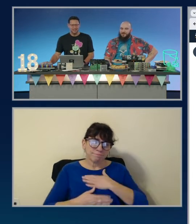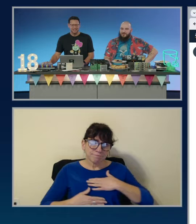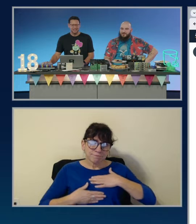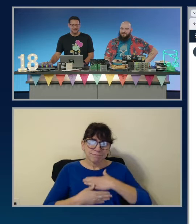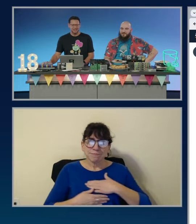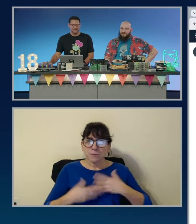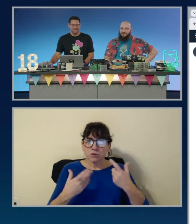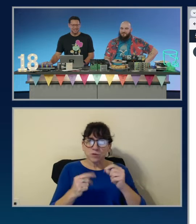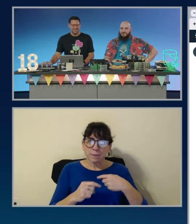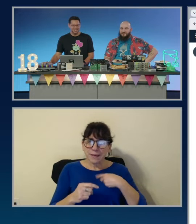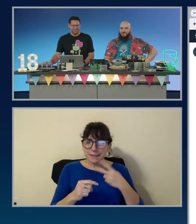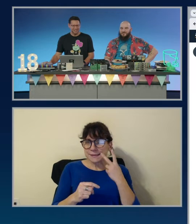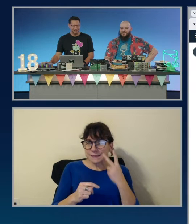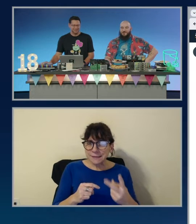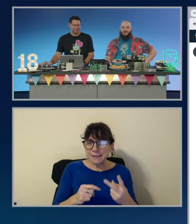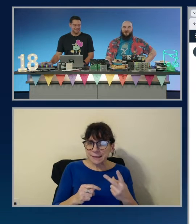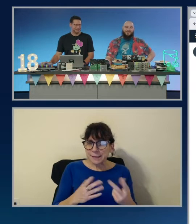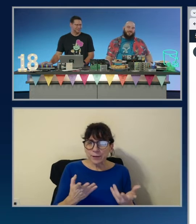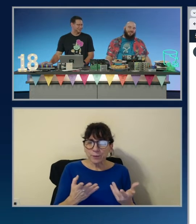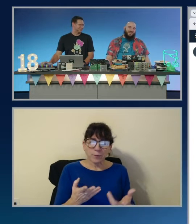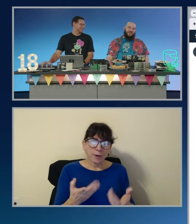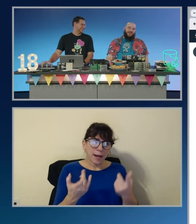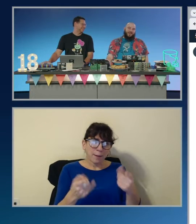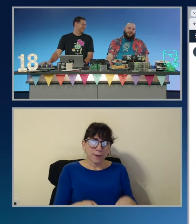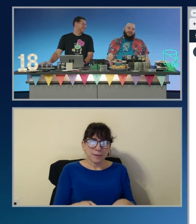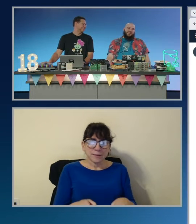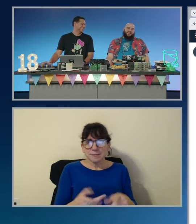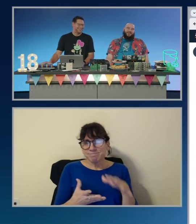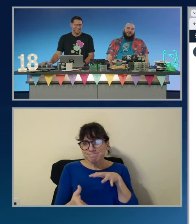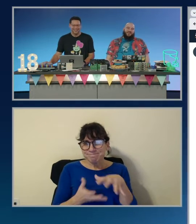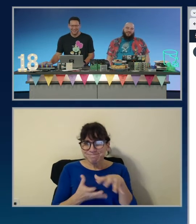out. Chuckles good-naturedly. Okay.